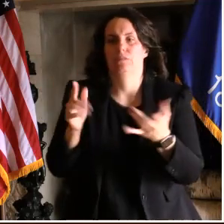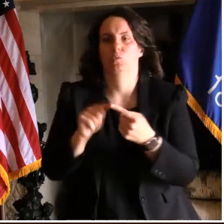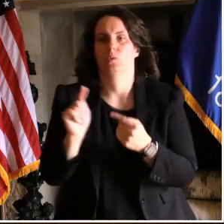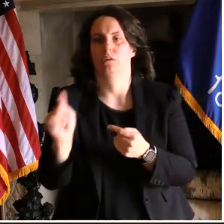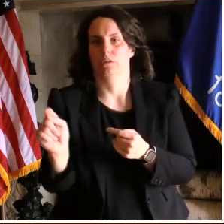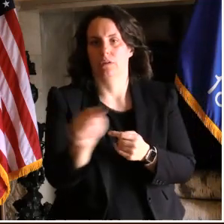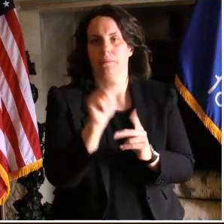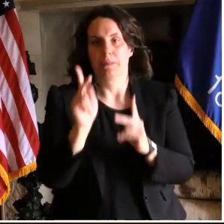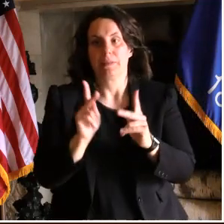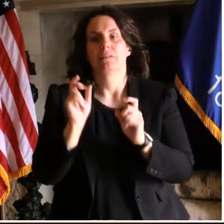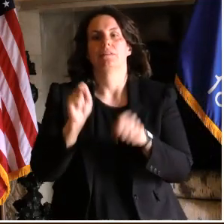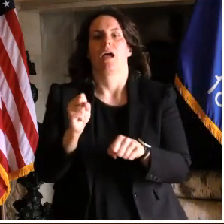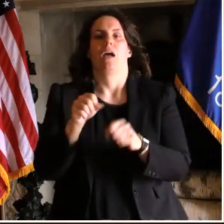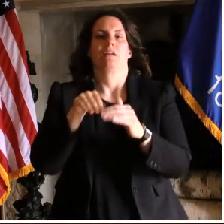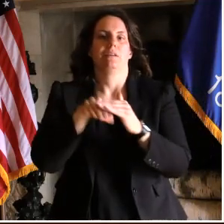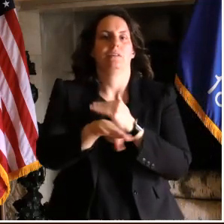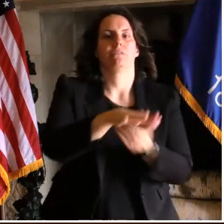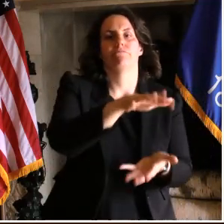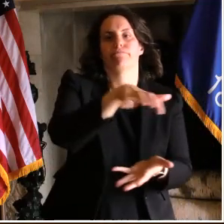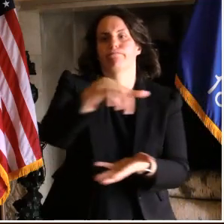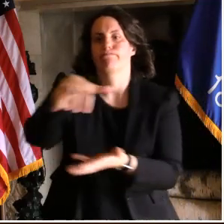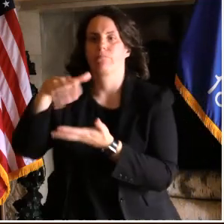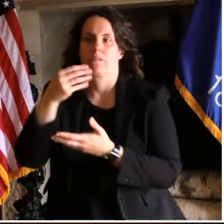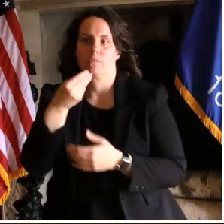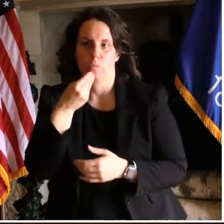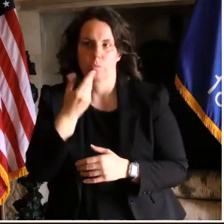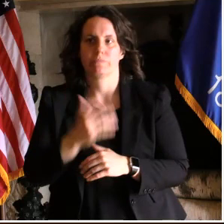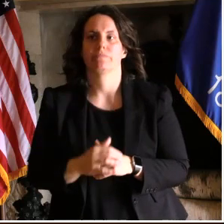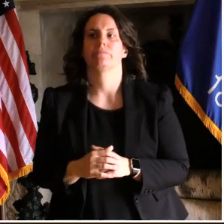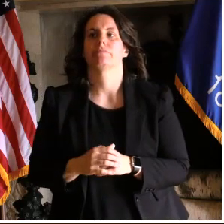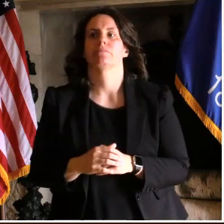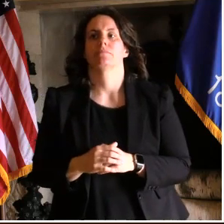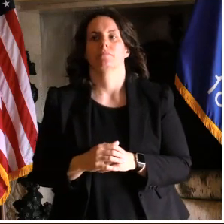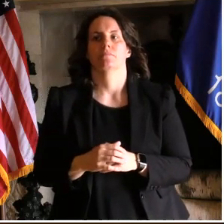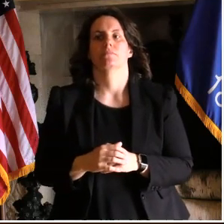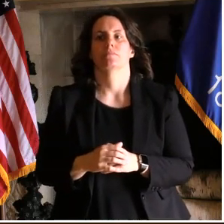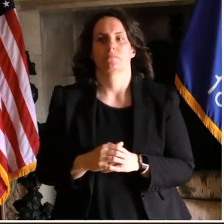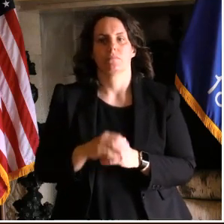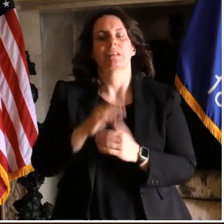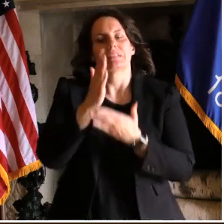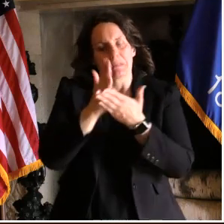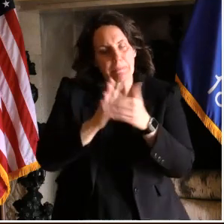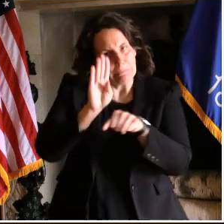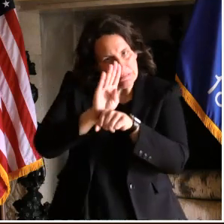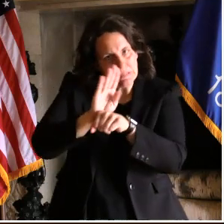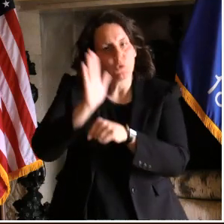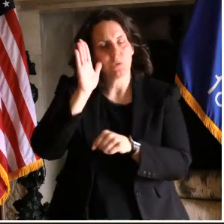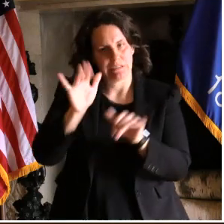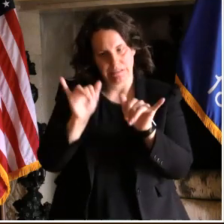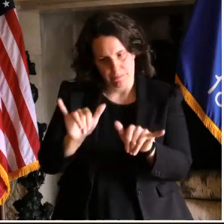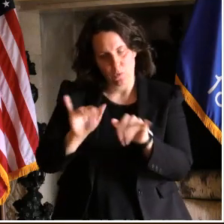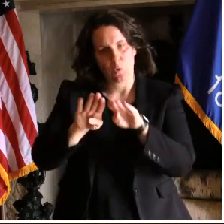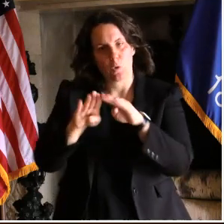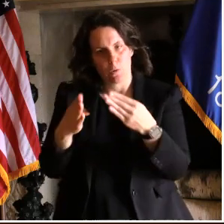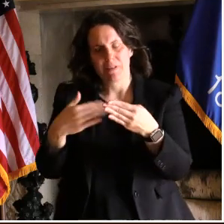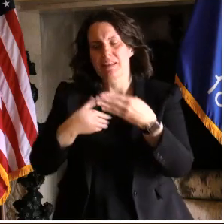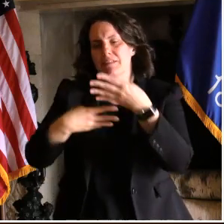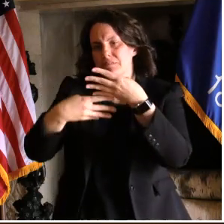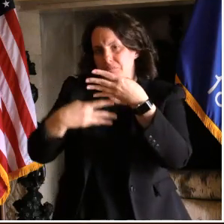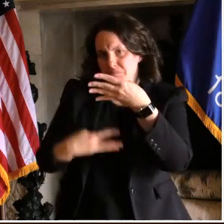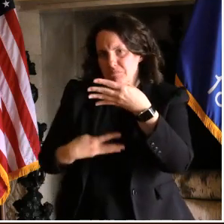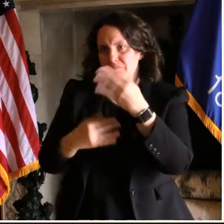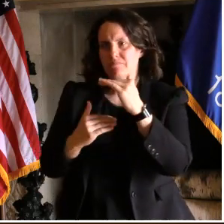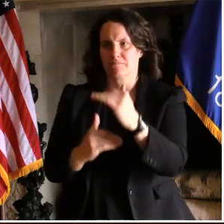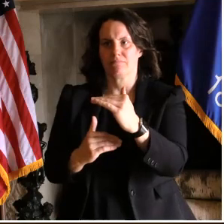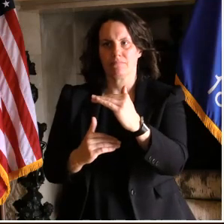services we need. So there's going to be a large number of businesses that will still remain open, just like we've seen in other states,